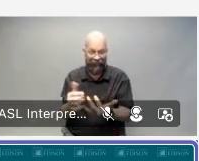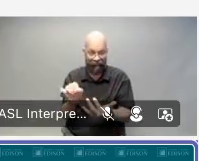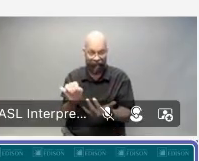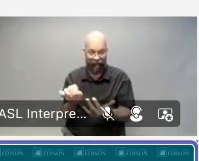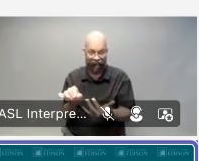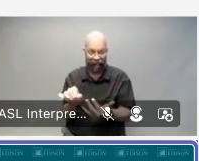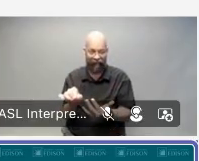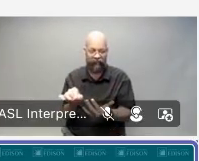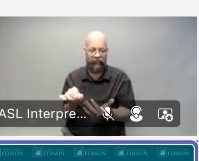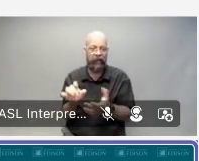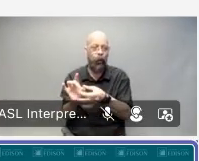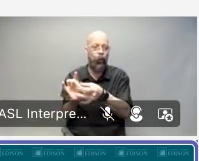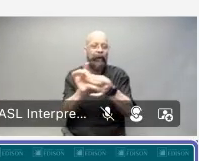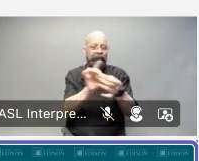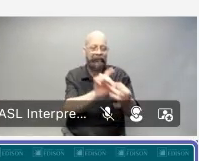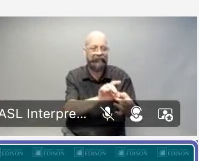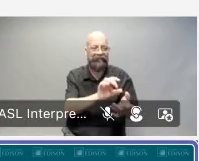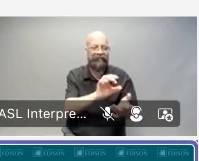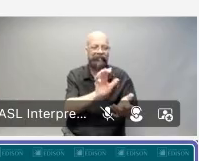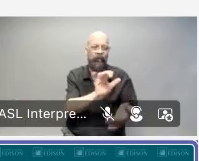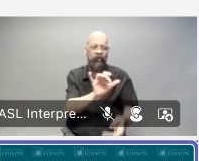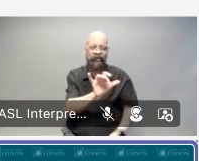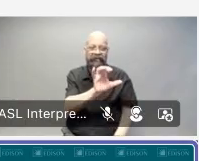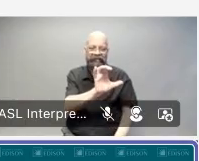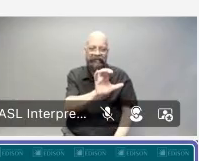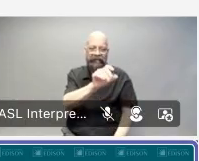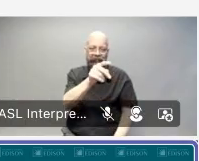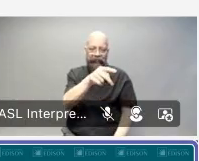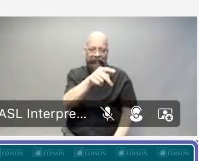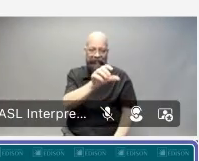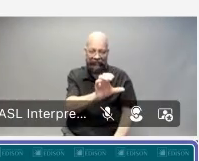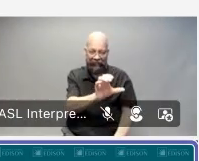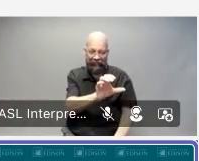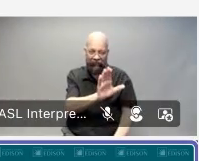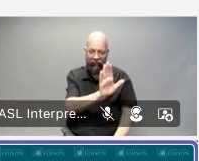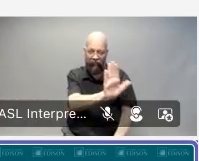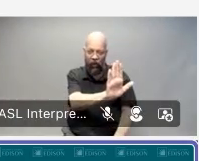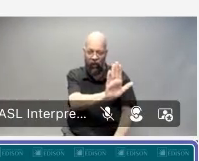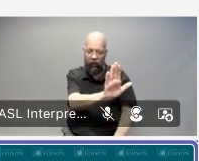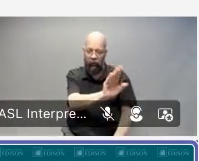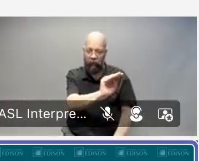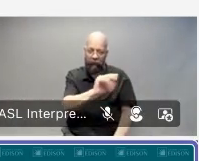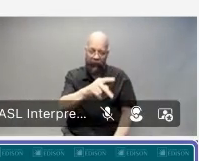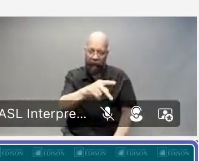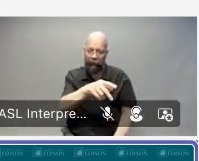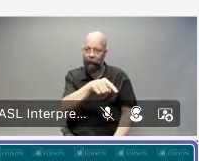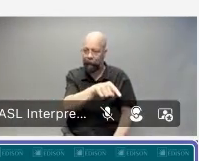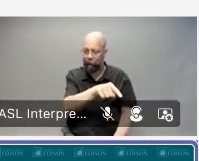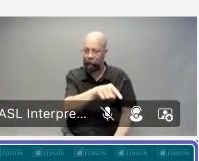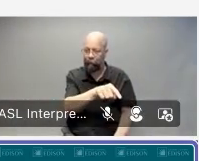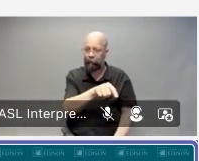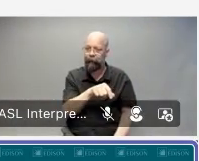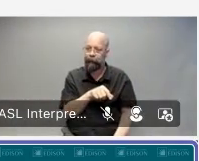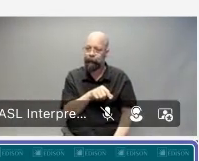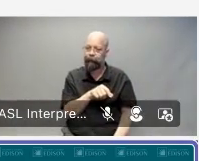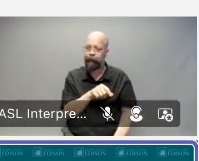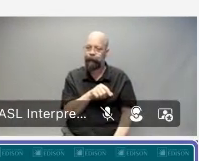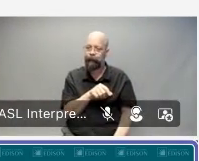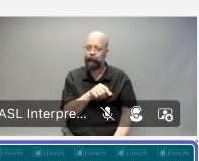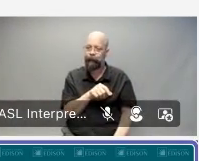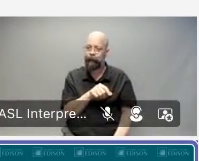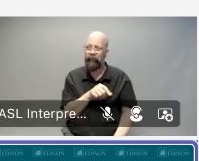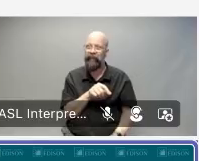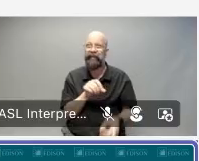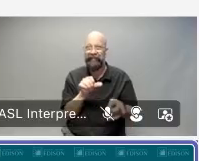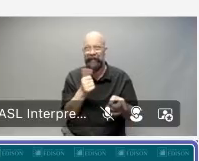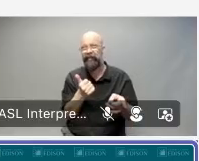the CPUC's high fire risk area map, which is different from there is another form of high fire mapping